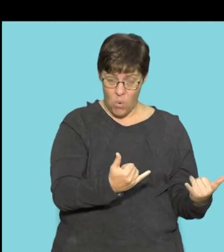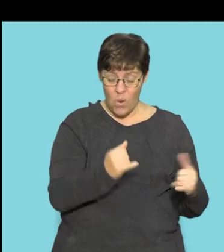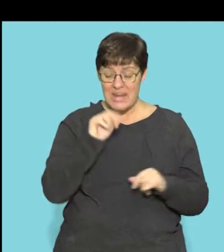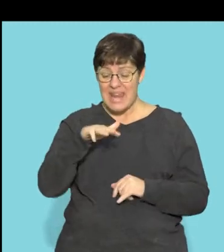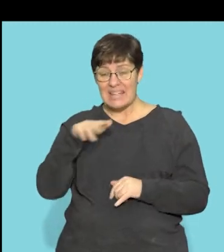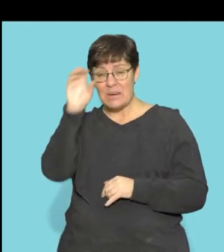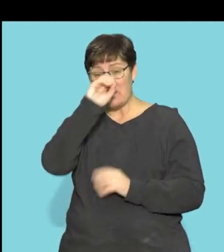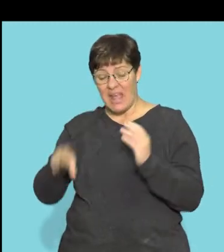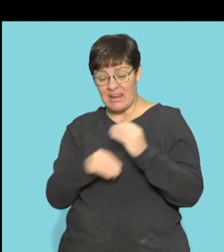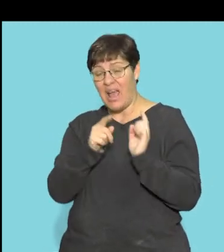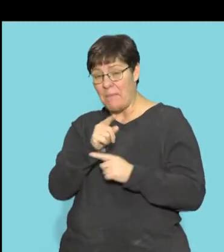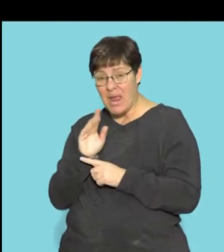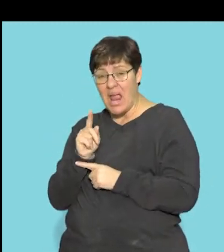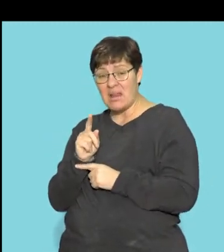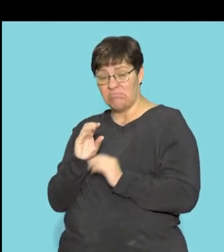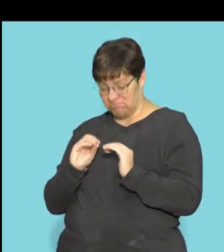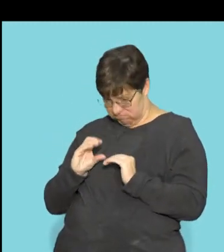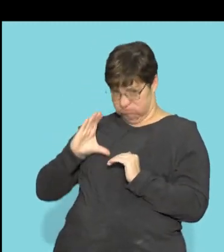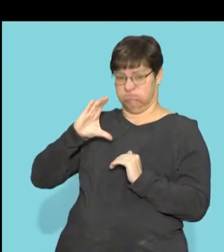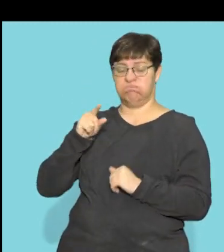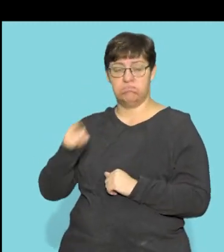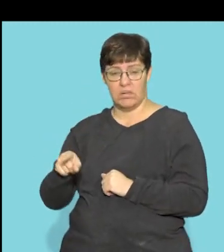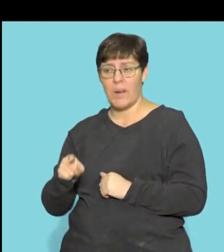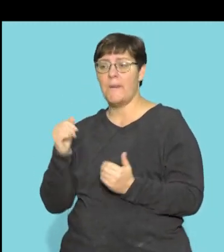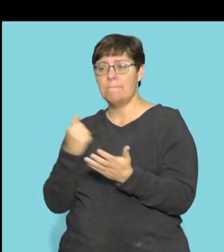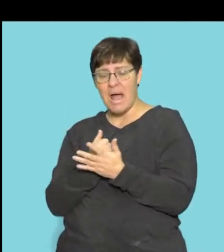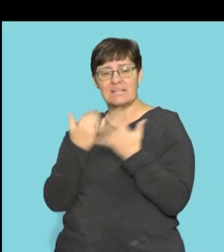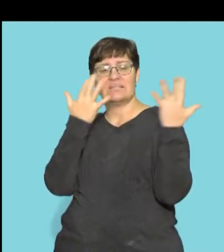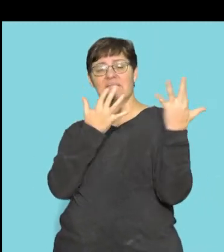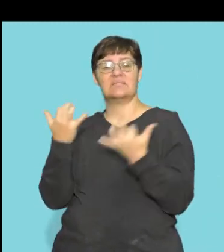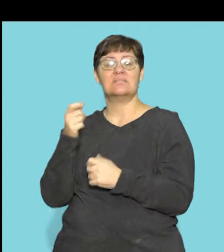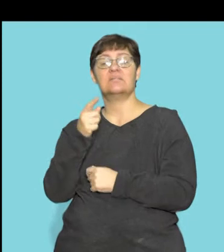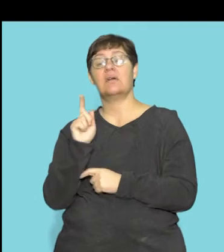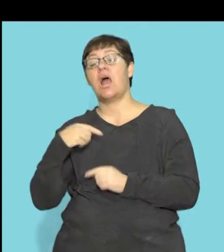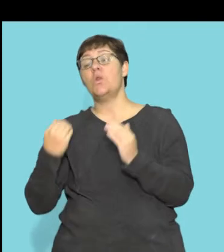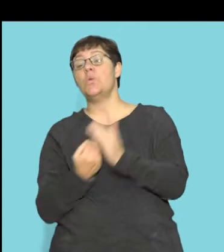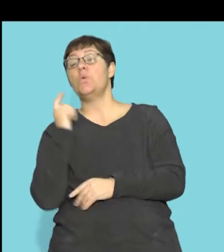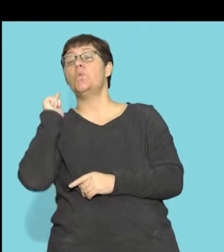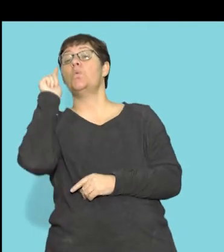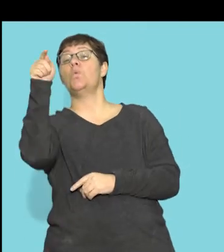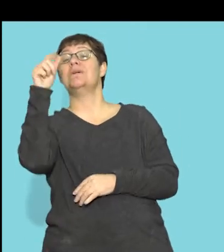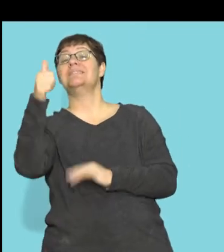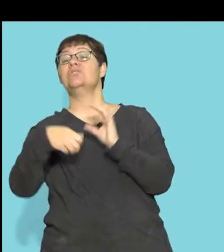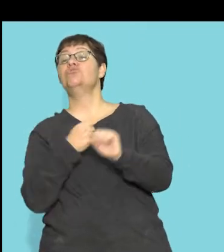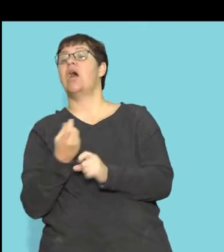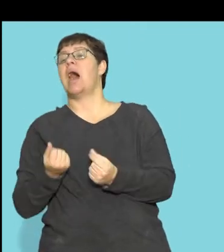of 19%, they then also calculate how much the truck will cost, the new truck that they need to